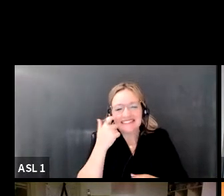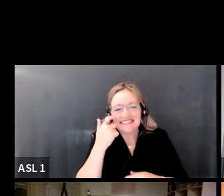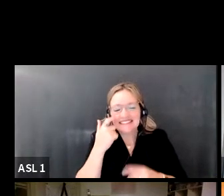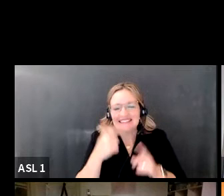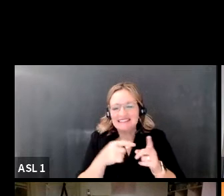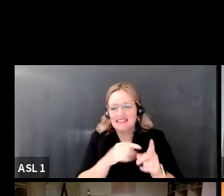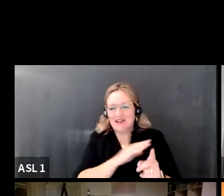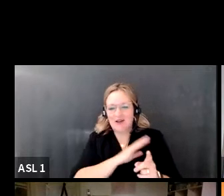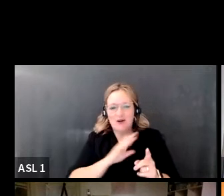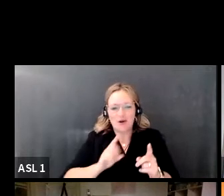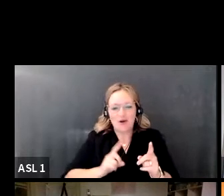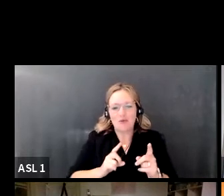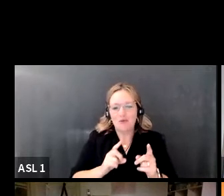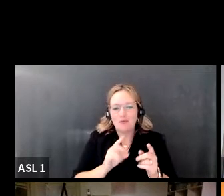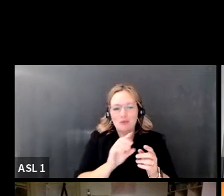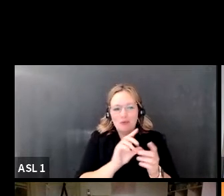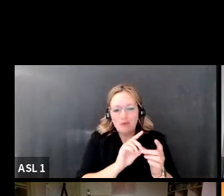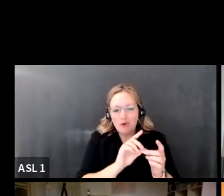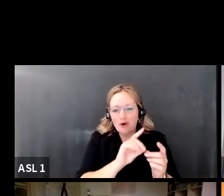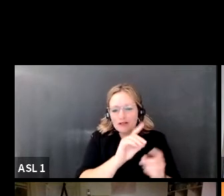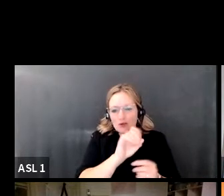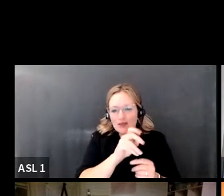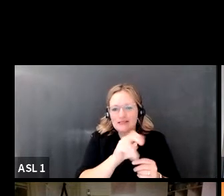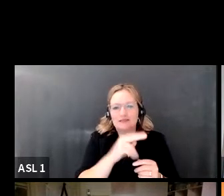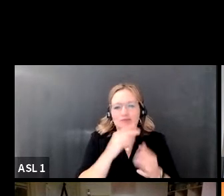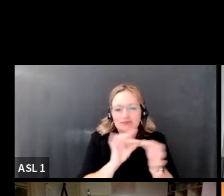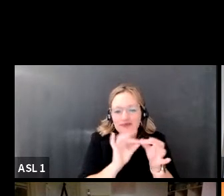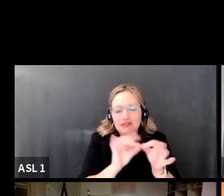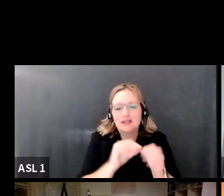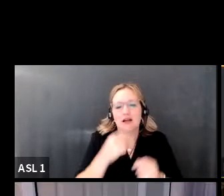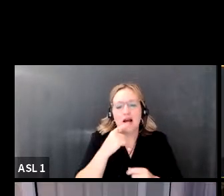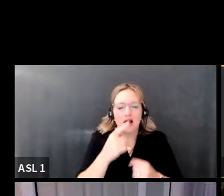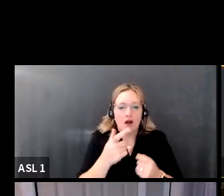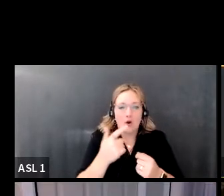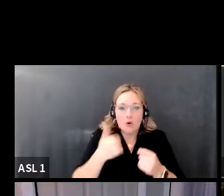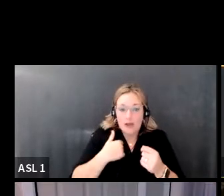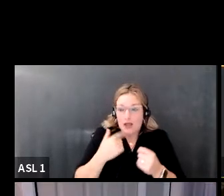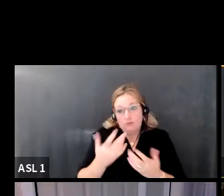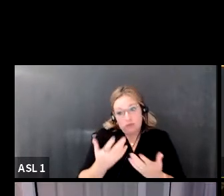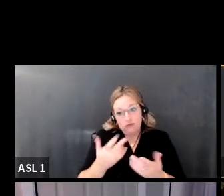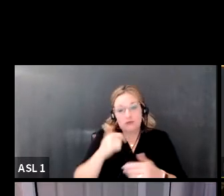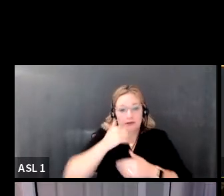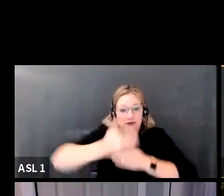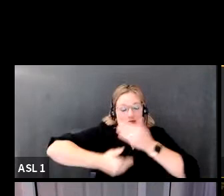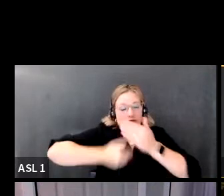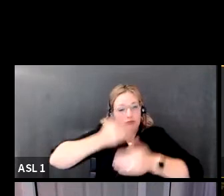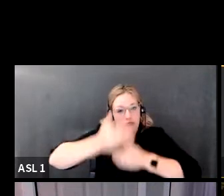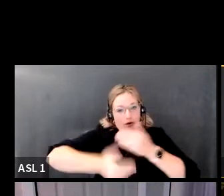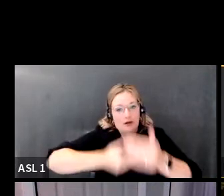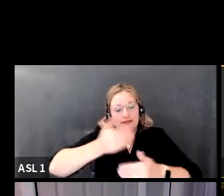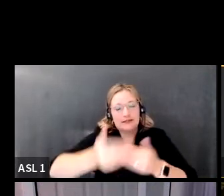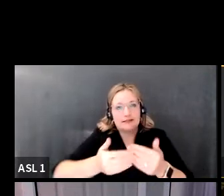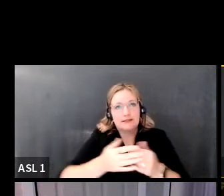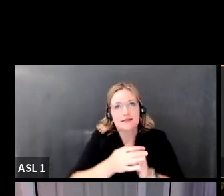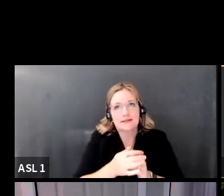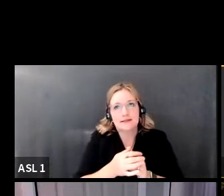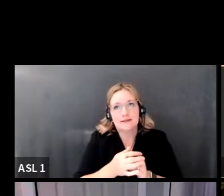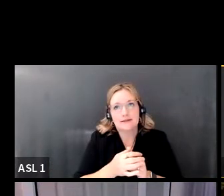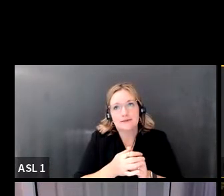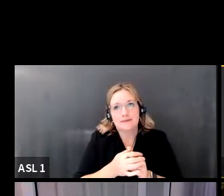there's we have a we have a reality to the process as well and i guess i had a similar question to